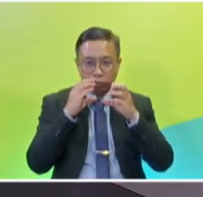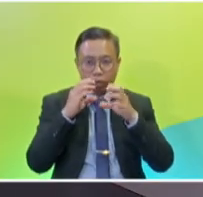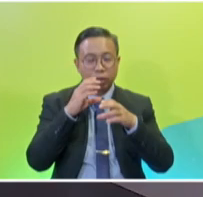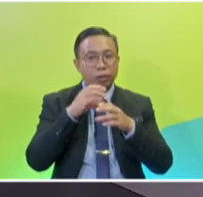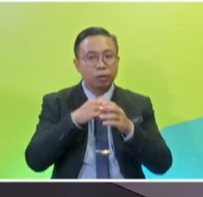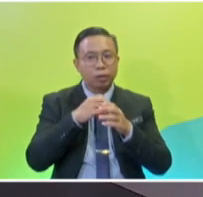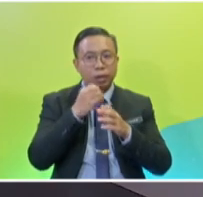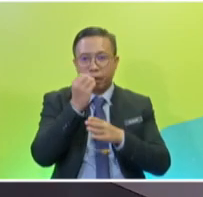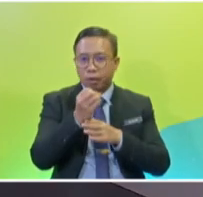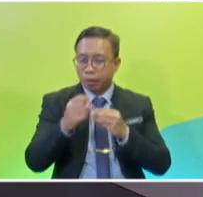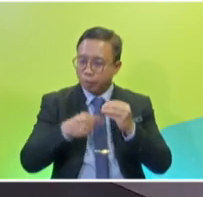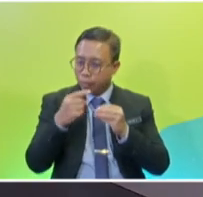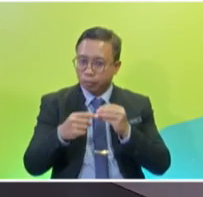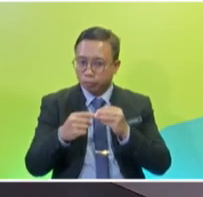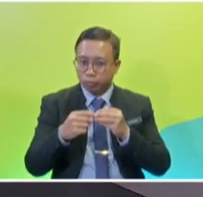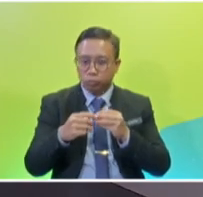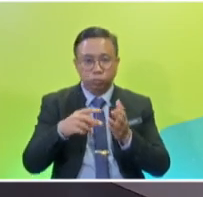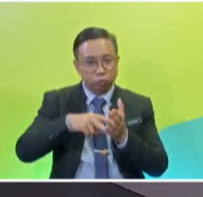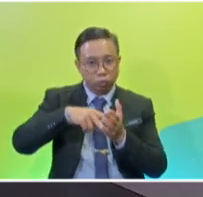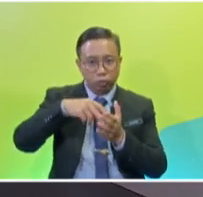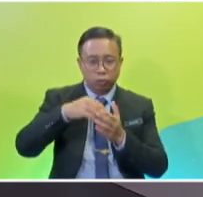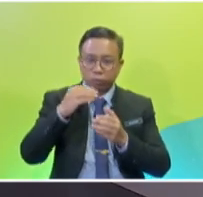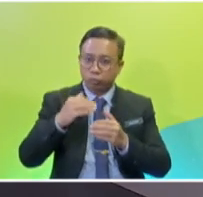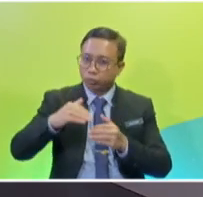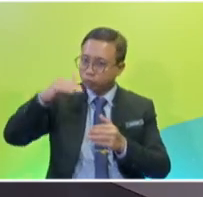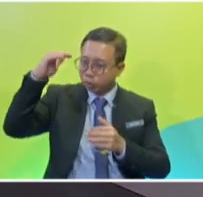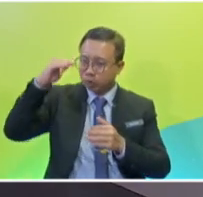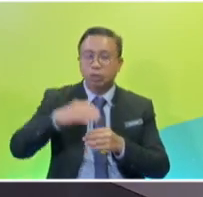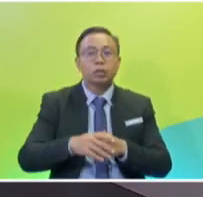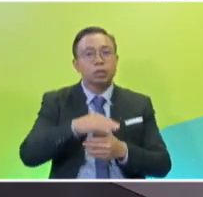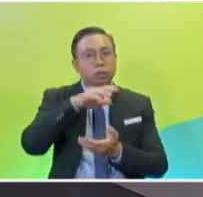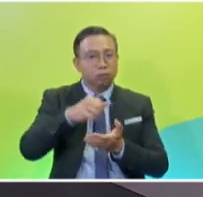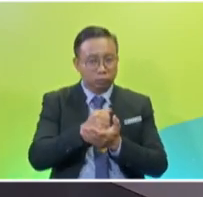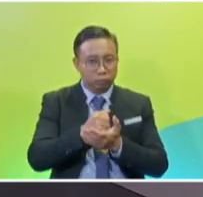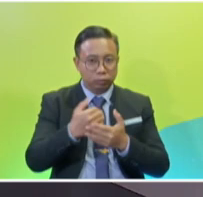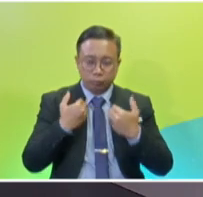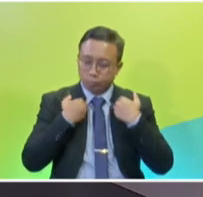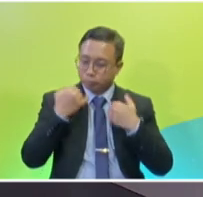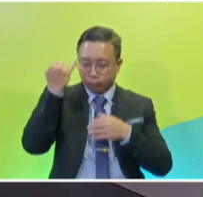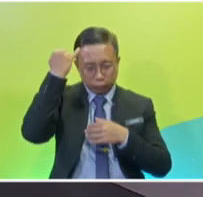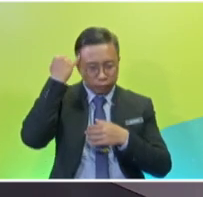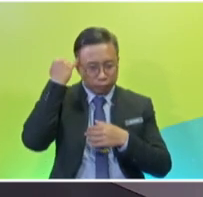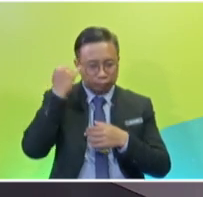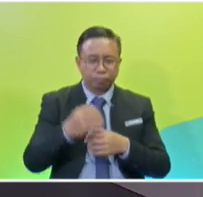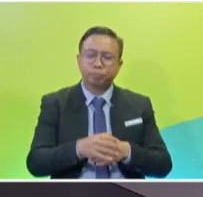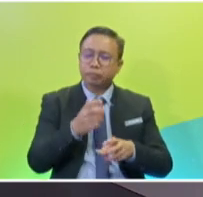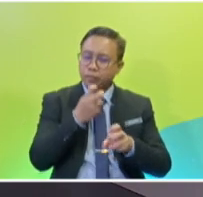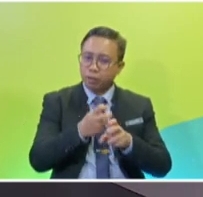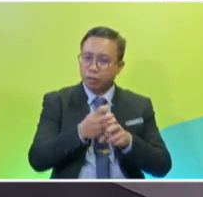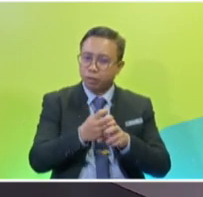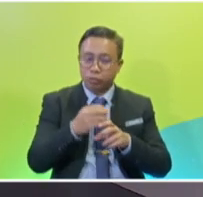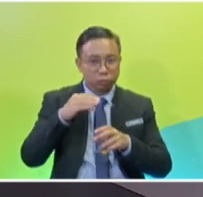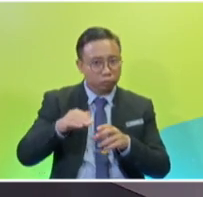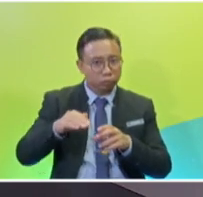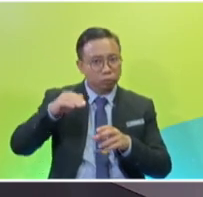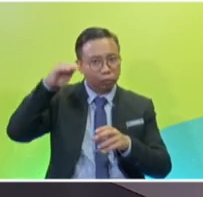Mm-hmm. Now, everyone can write. Everyone has idea, mm-hmm. but it's a challenge for them to grow and to